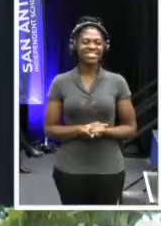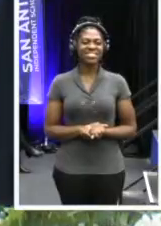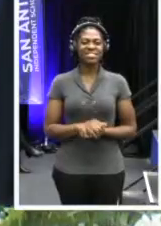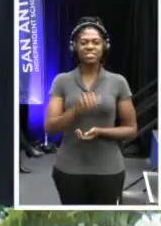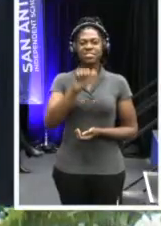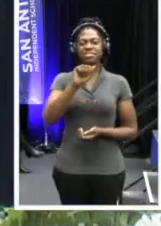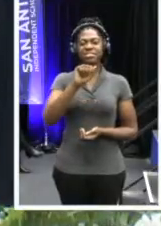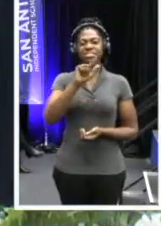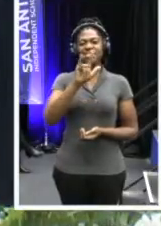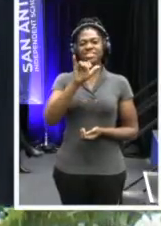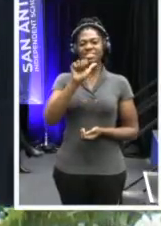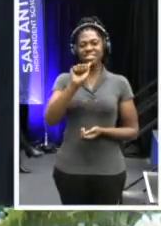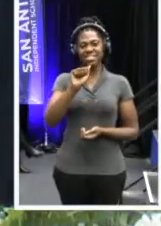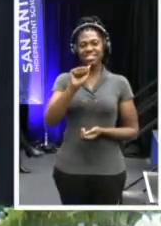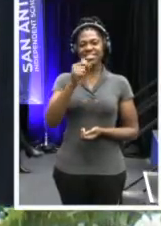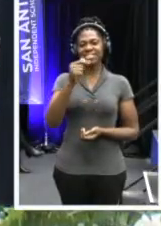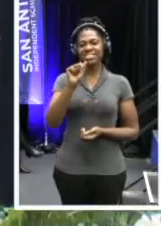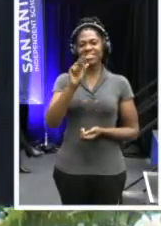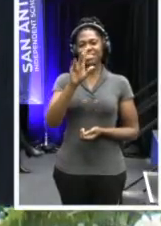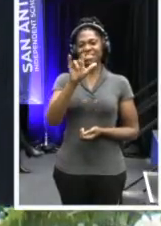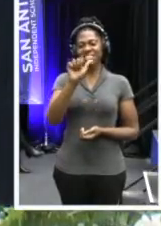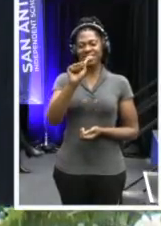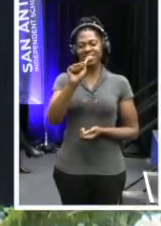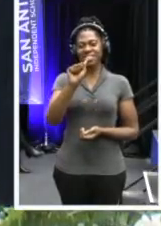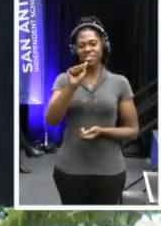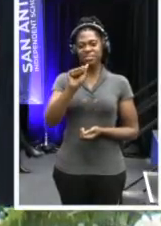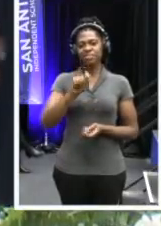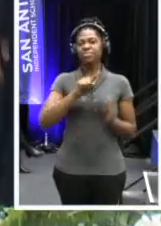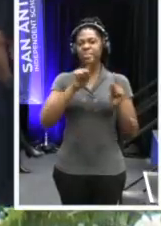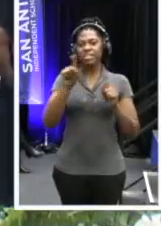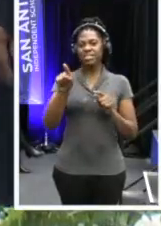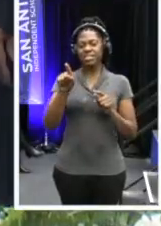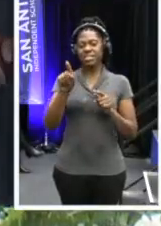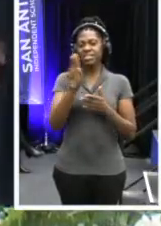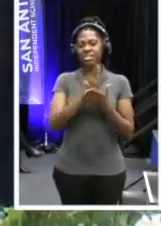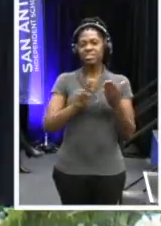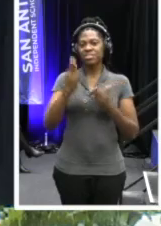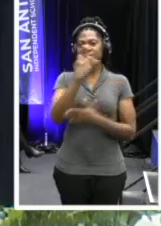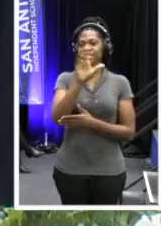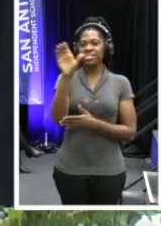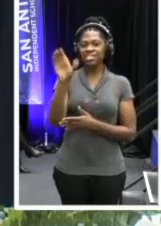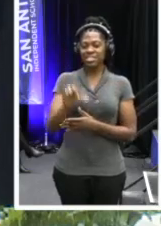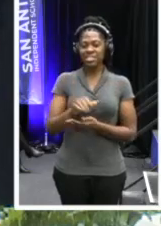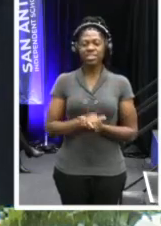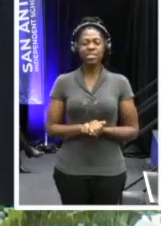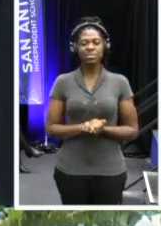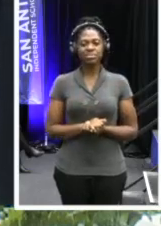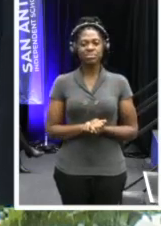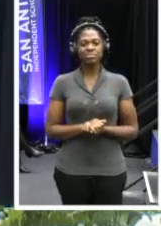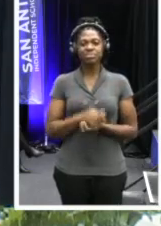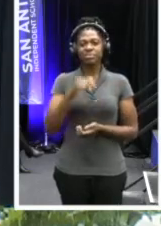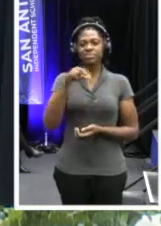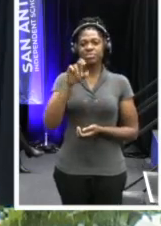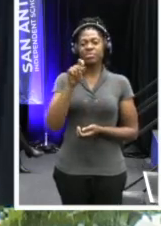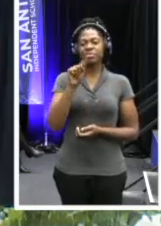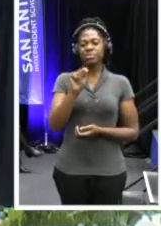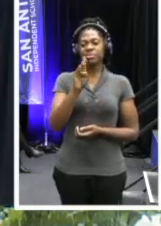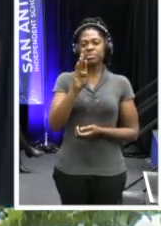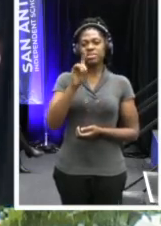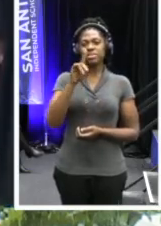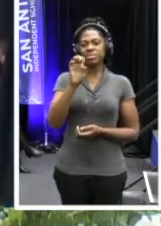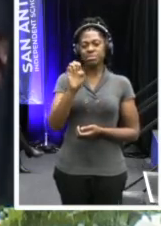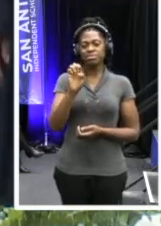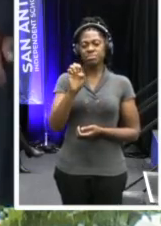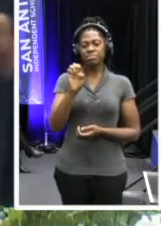Aaliyah Joyce Marie Garcia will be attending the University of Chicago, recipient of Questbridge National